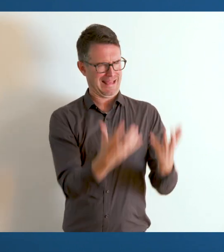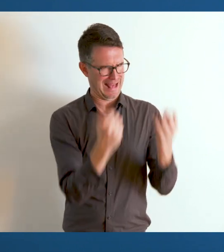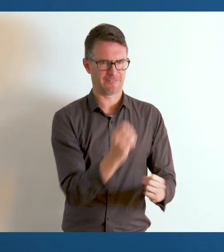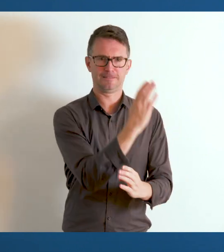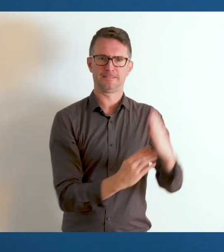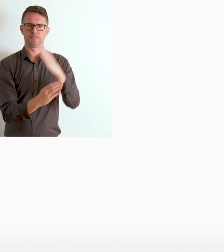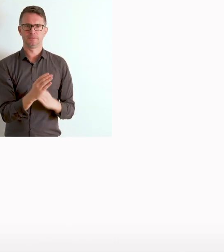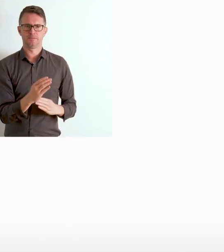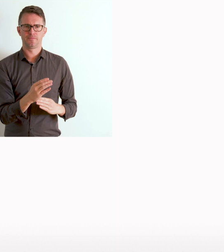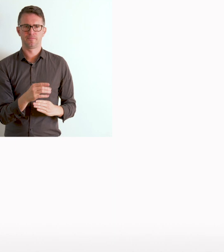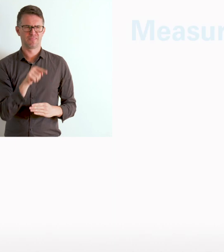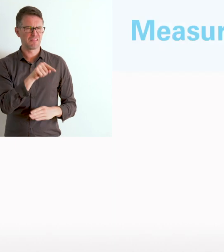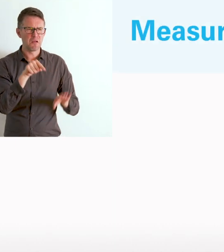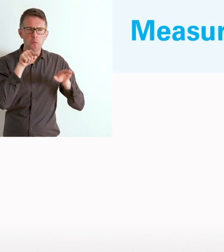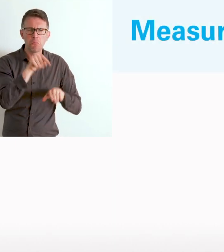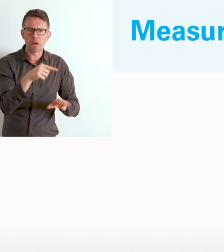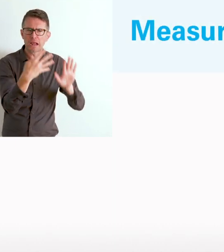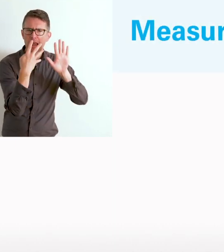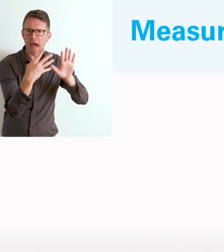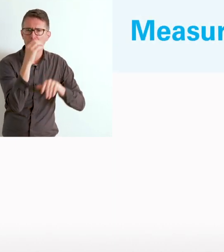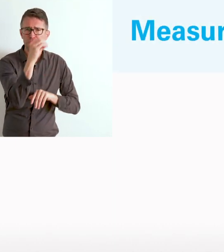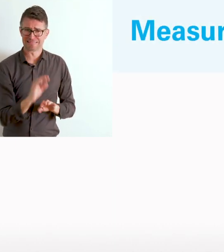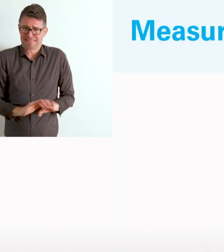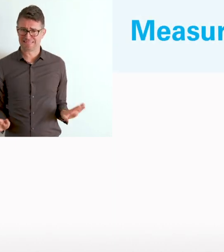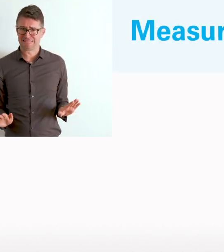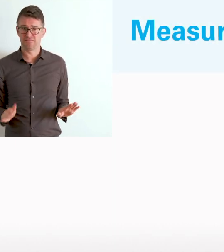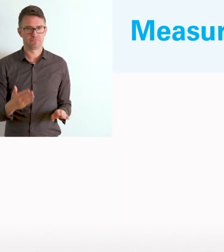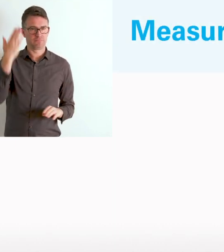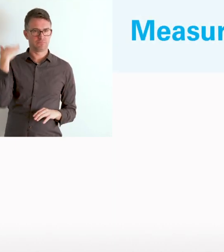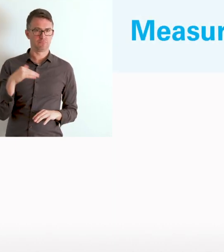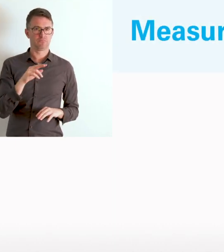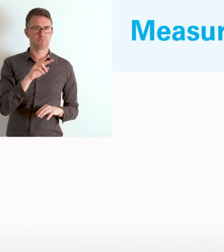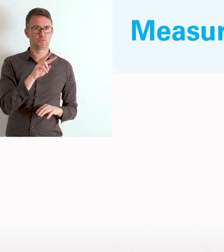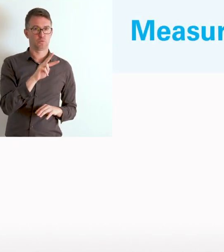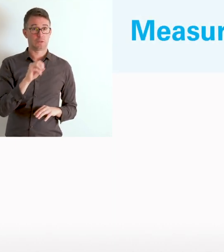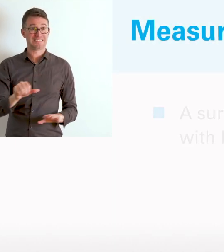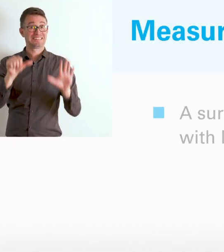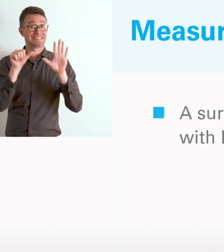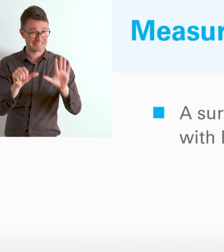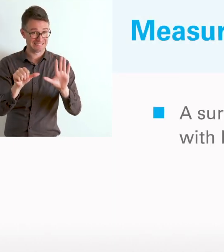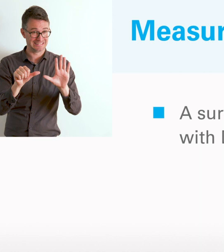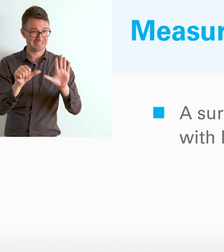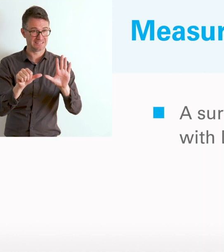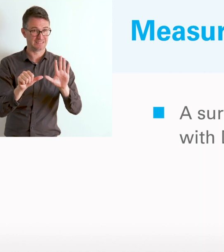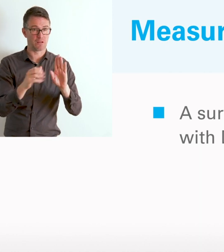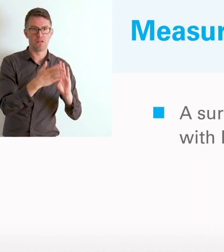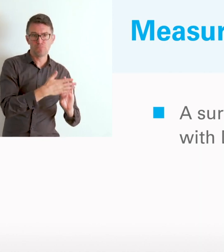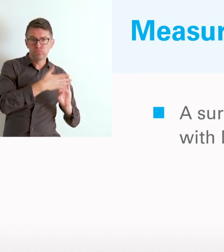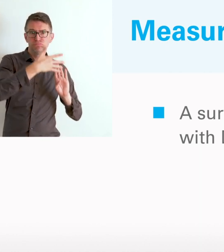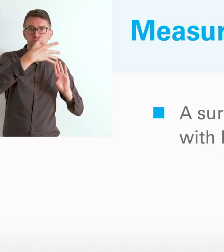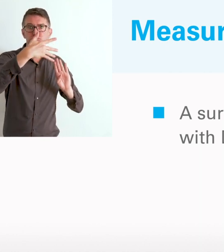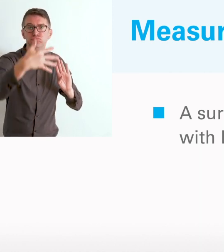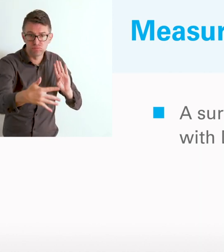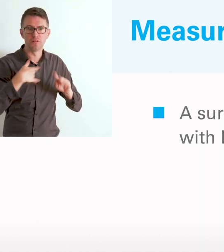rate of 0.9%. In 2006, 16 years later, I was in Zambia,